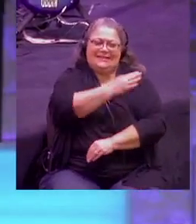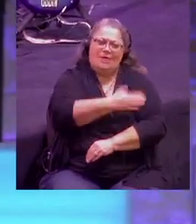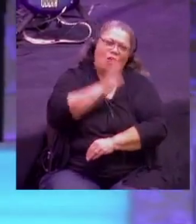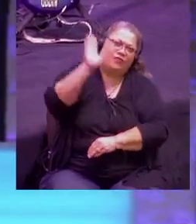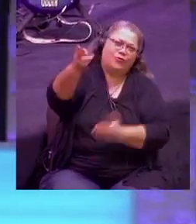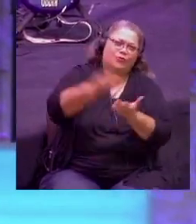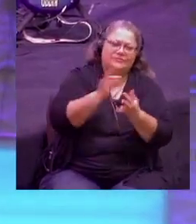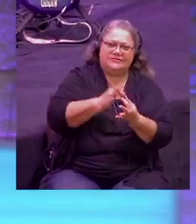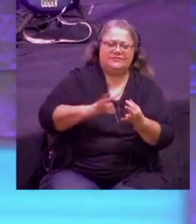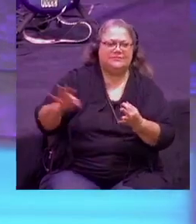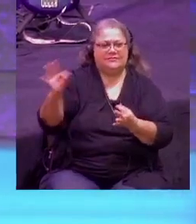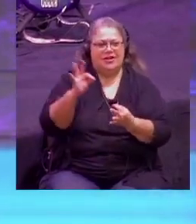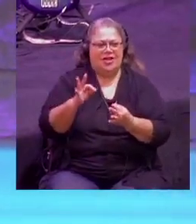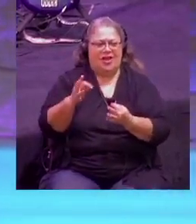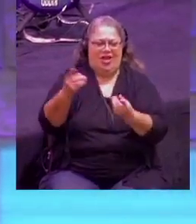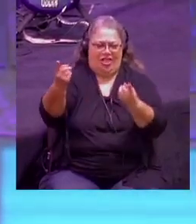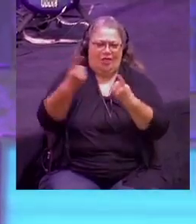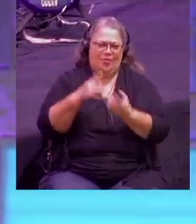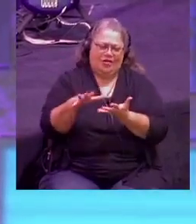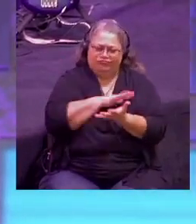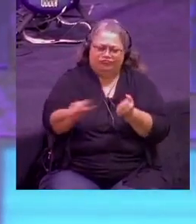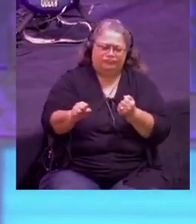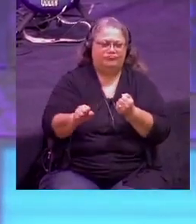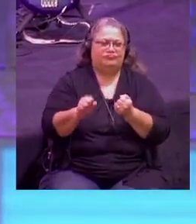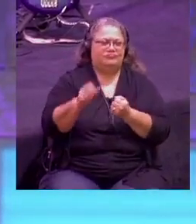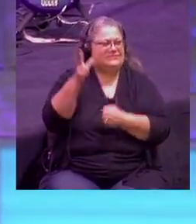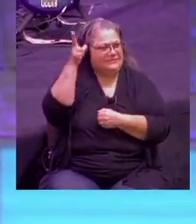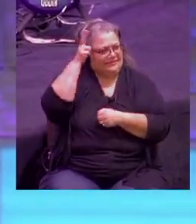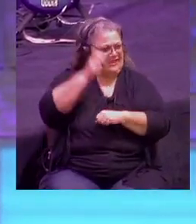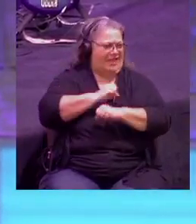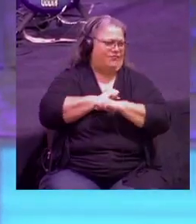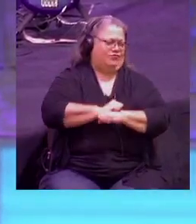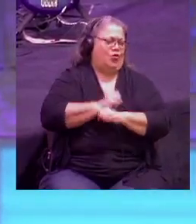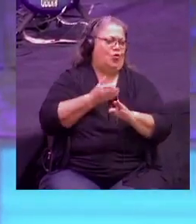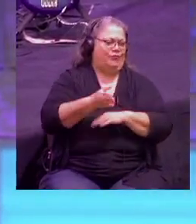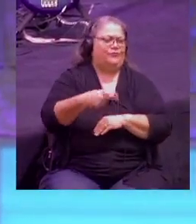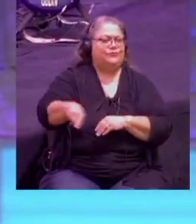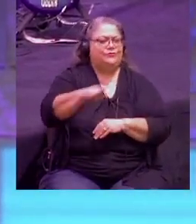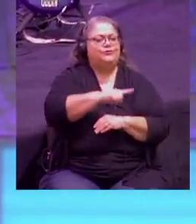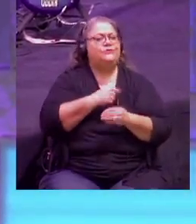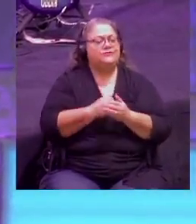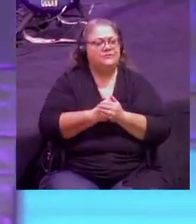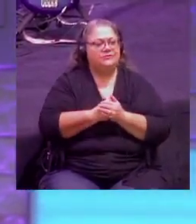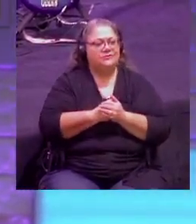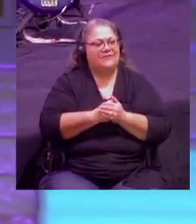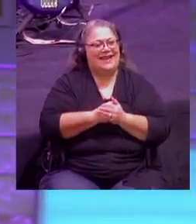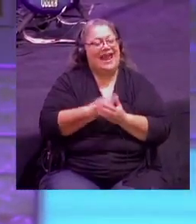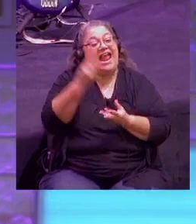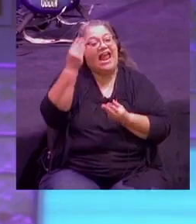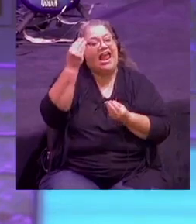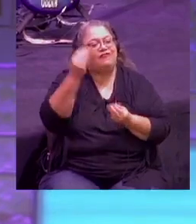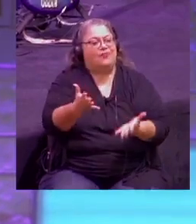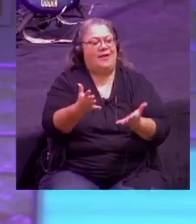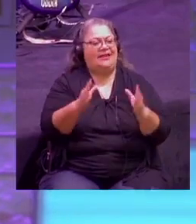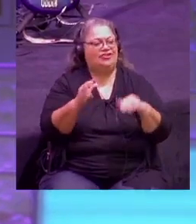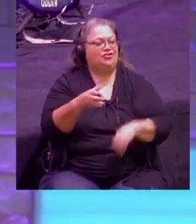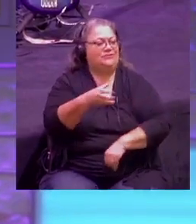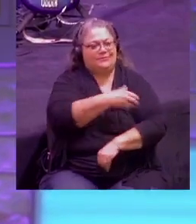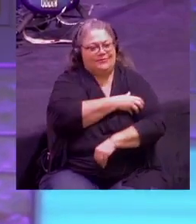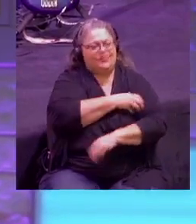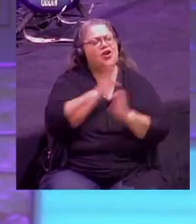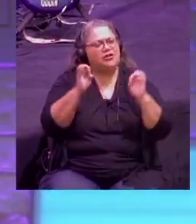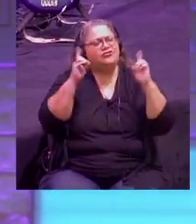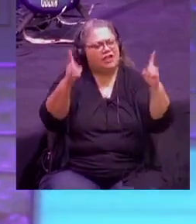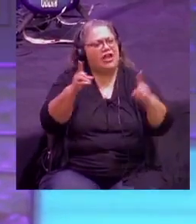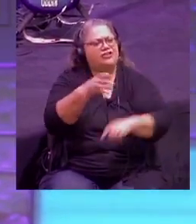Spirit that will come and destroy the yoke of the enemy. Information is powerful. Education is